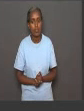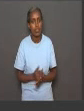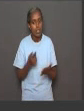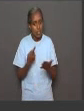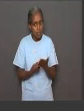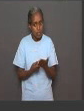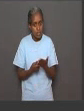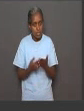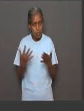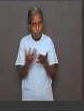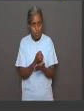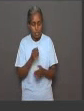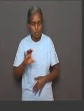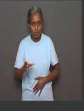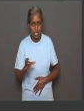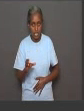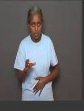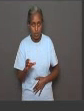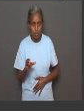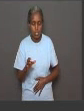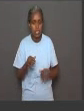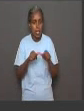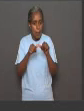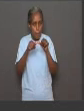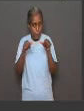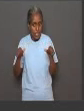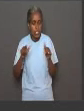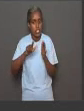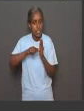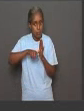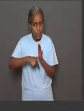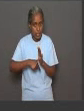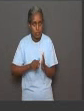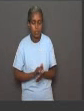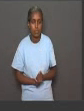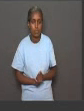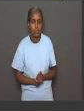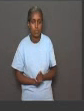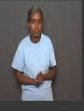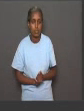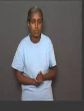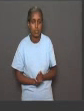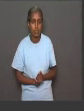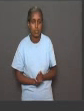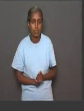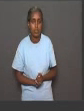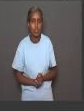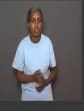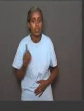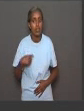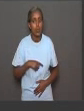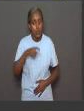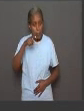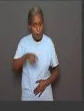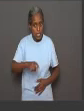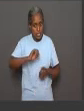Note that because the production of the radios is measured in minutes, we